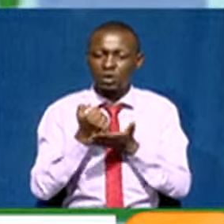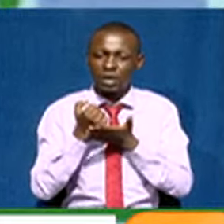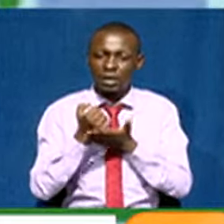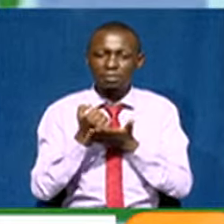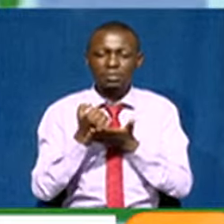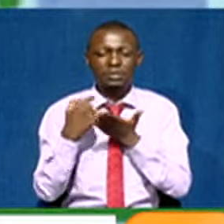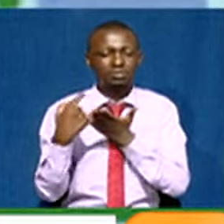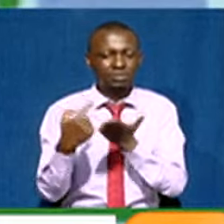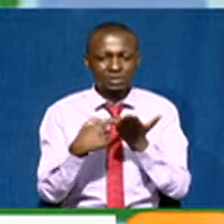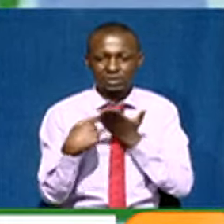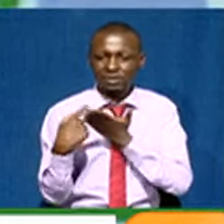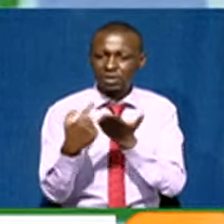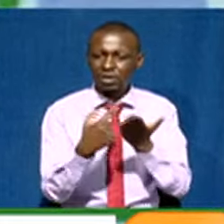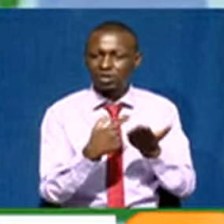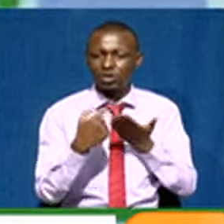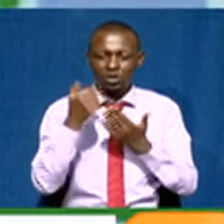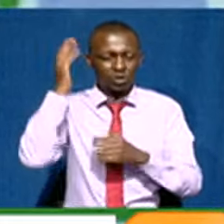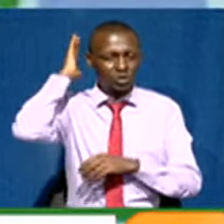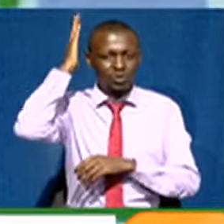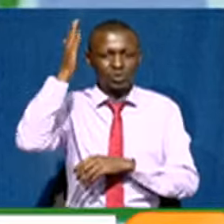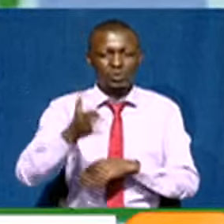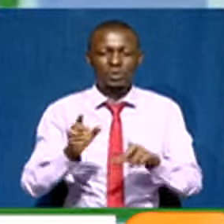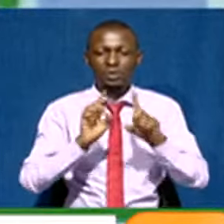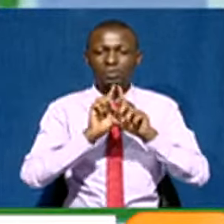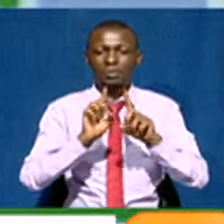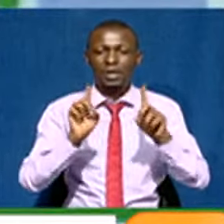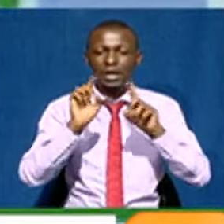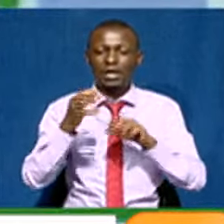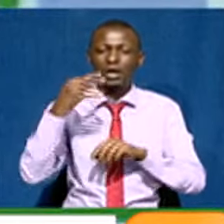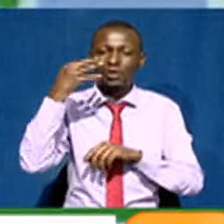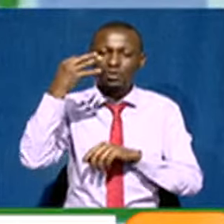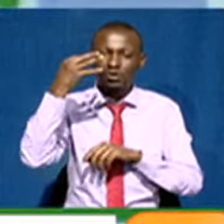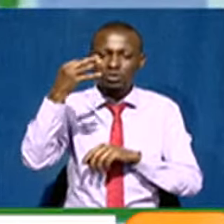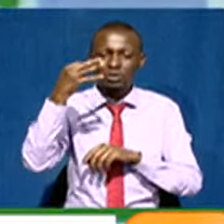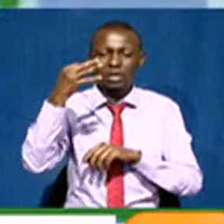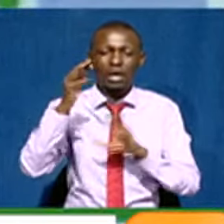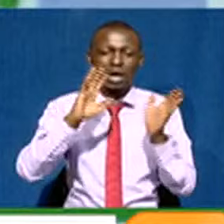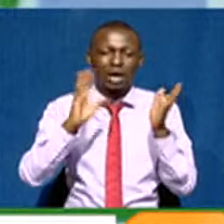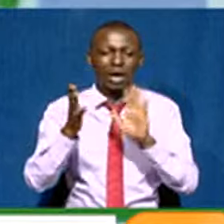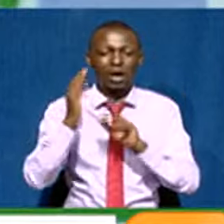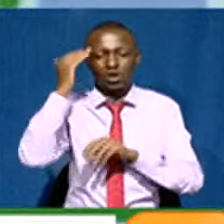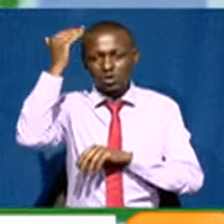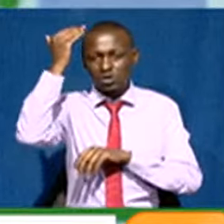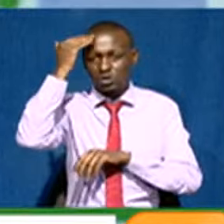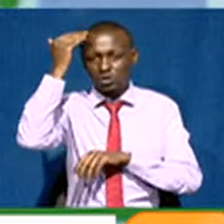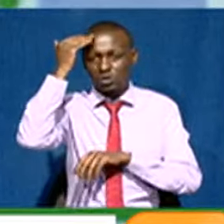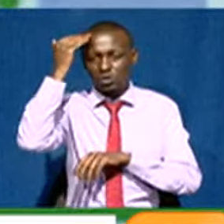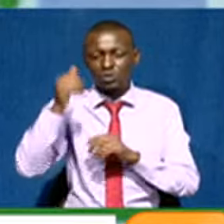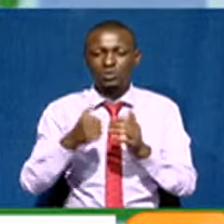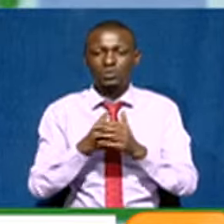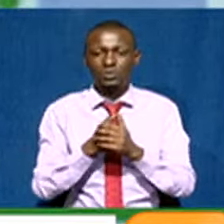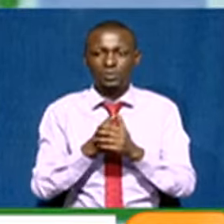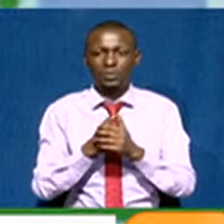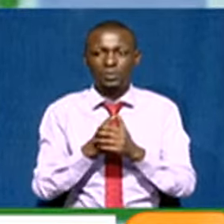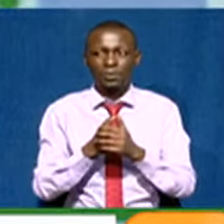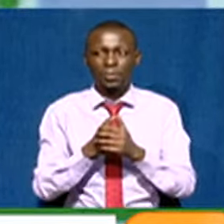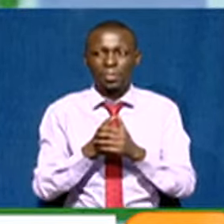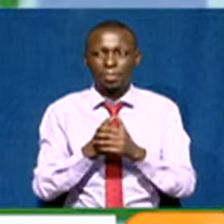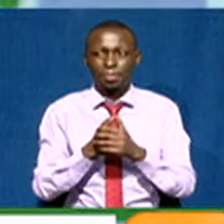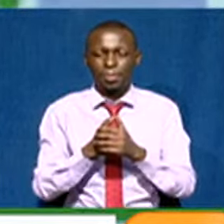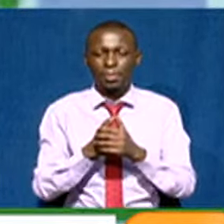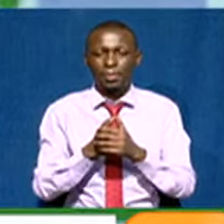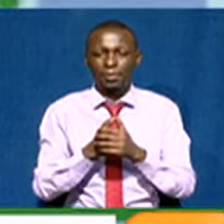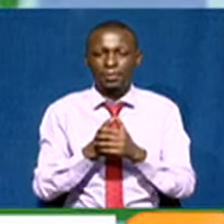conversation, but we also must look at it long term, not short term, so that when we bring you in, then you don't have just walk out